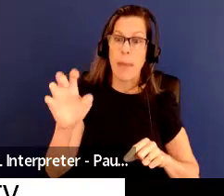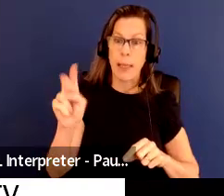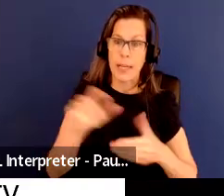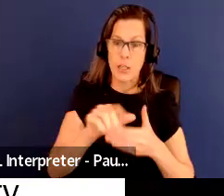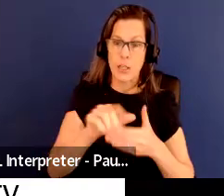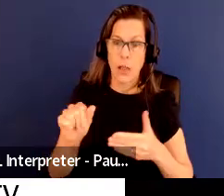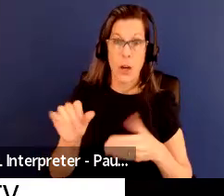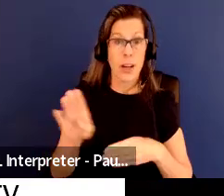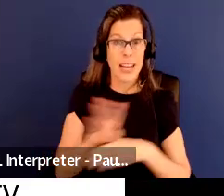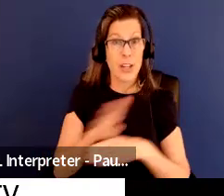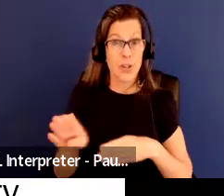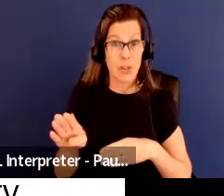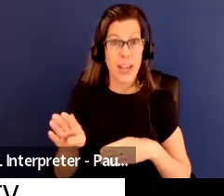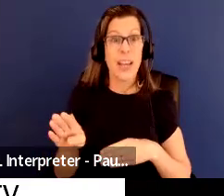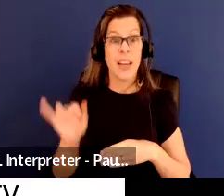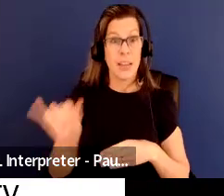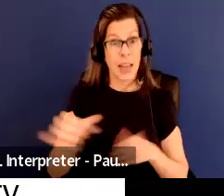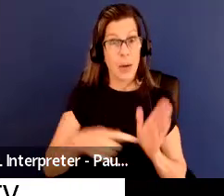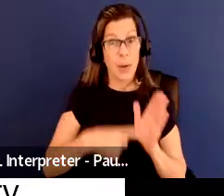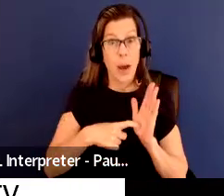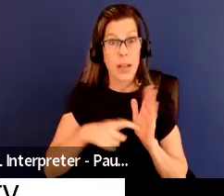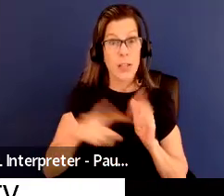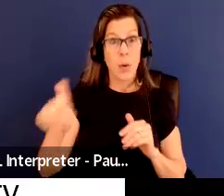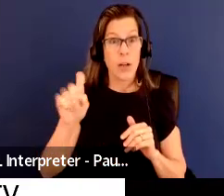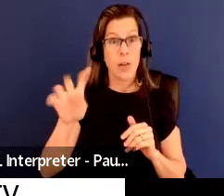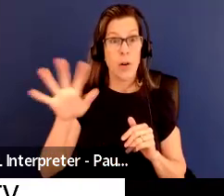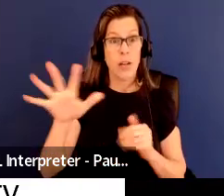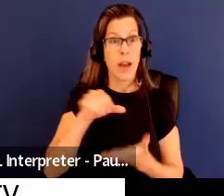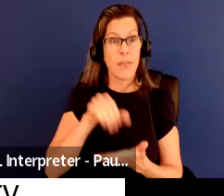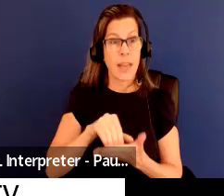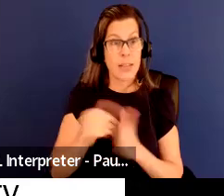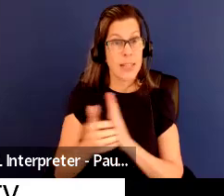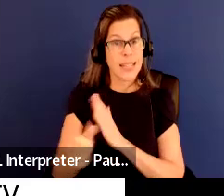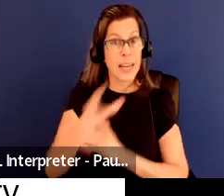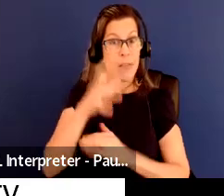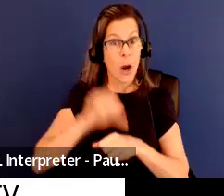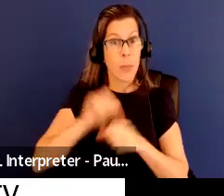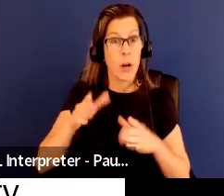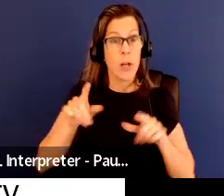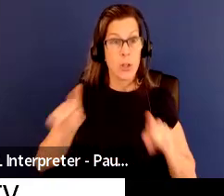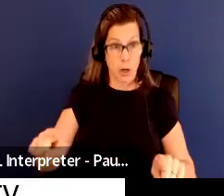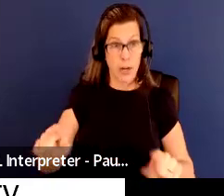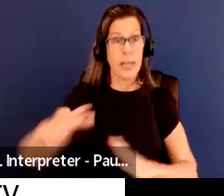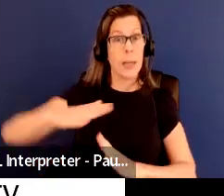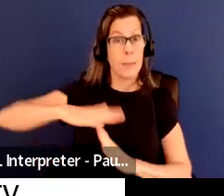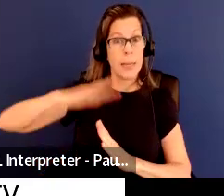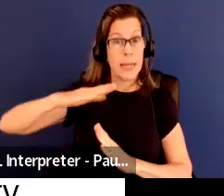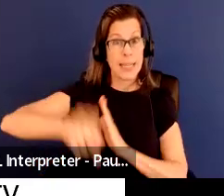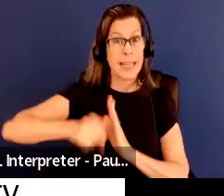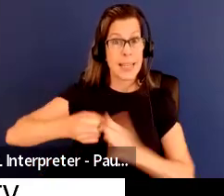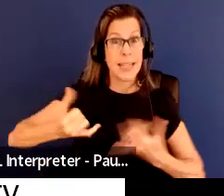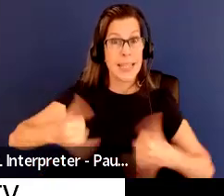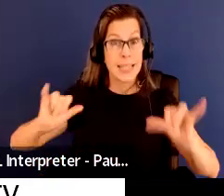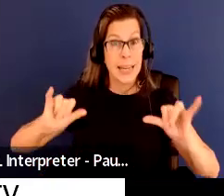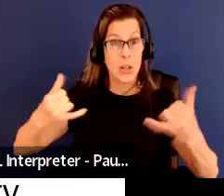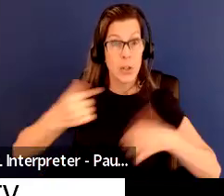industry that requires 145,000 skilled farm workers during peak season, today,